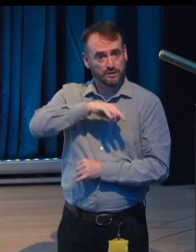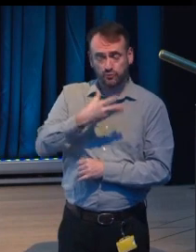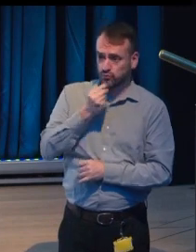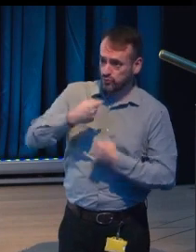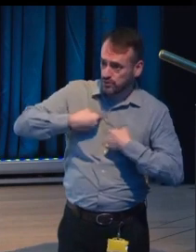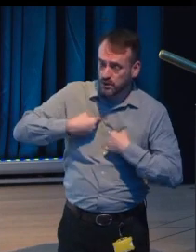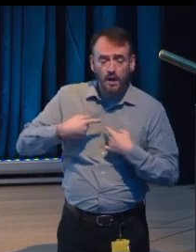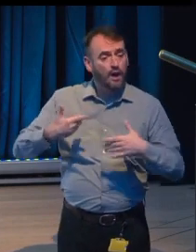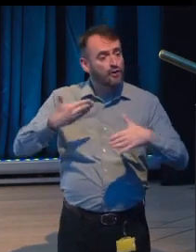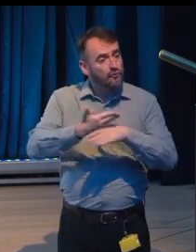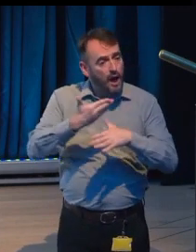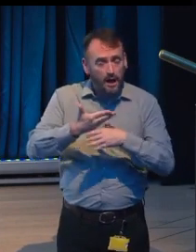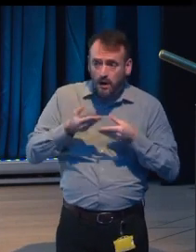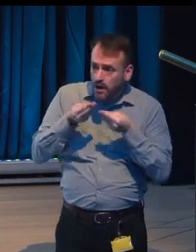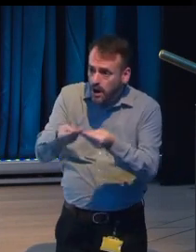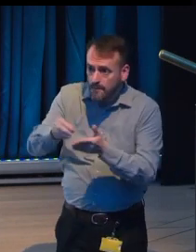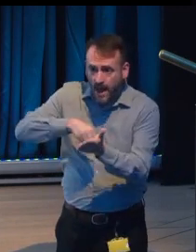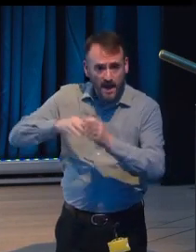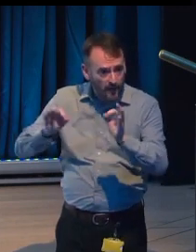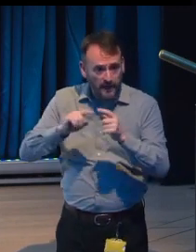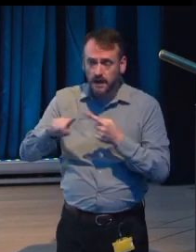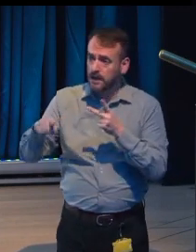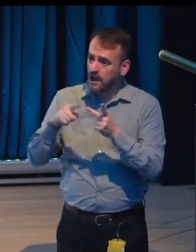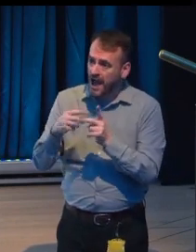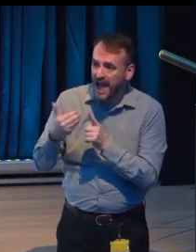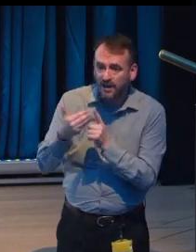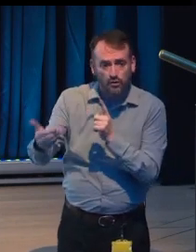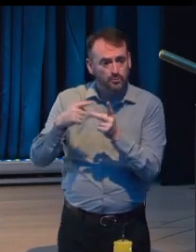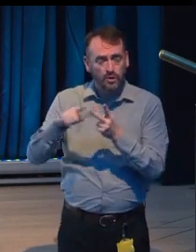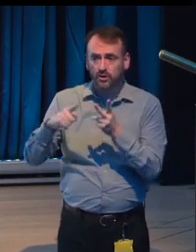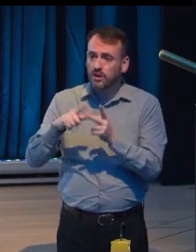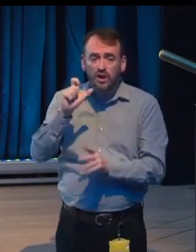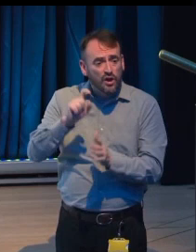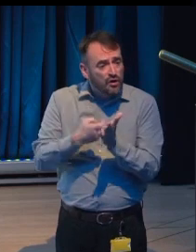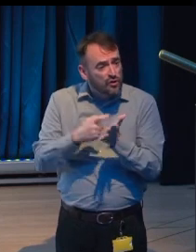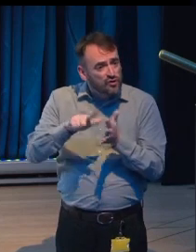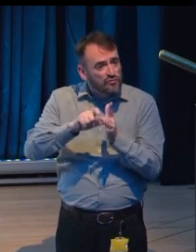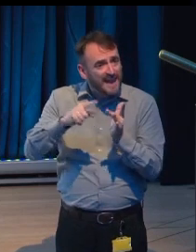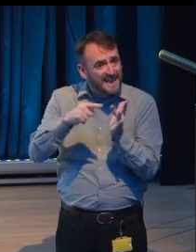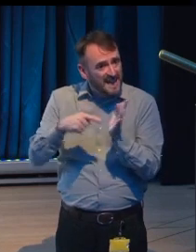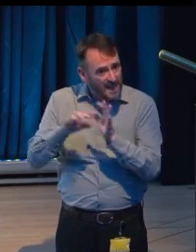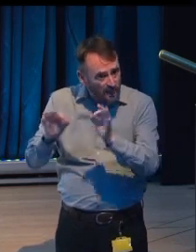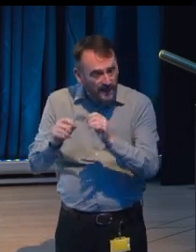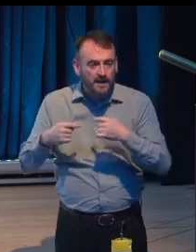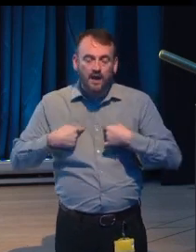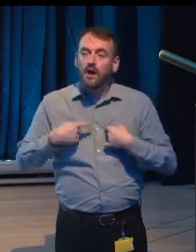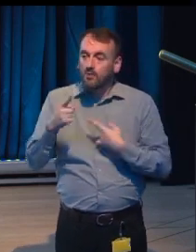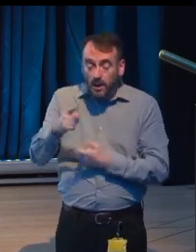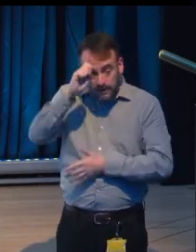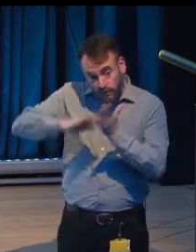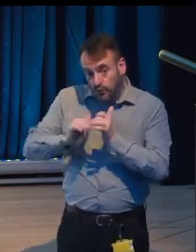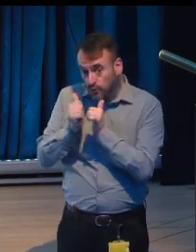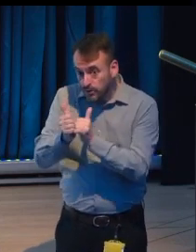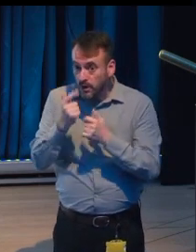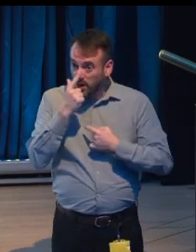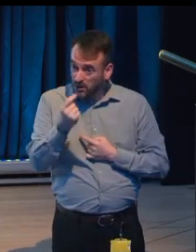or without credit, without acknowledgement, it might well give you relevant experience, but it can also lead you down a dark path towards burnout, towards